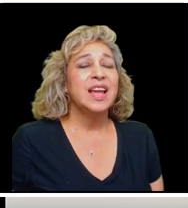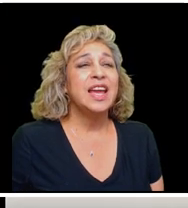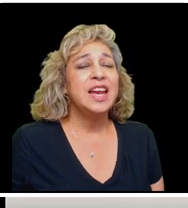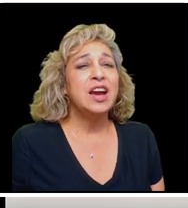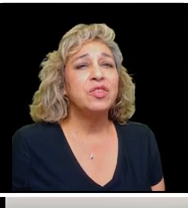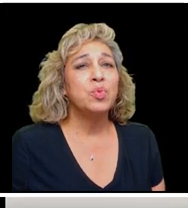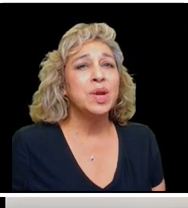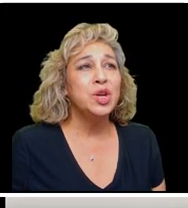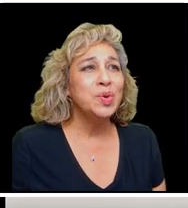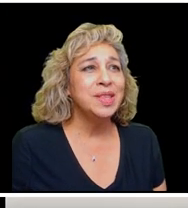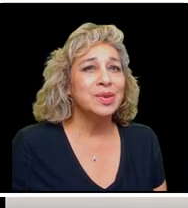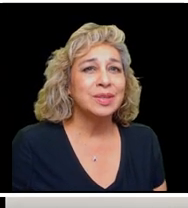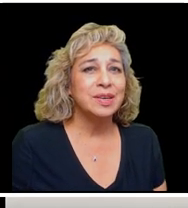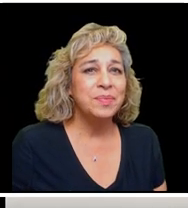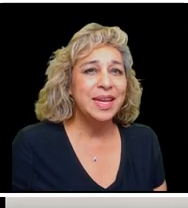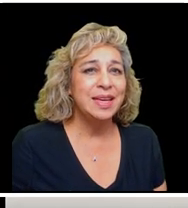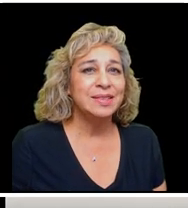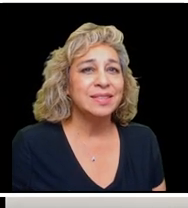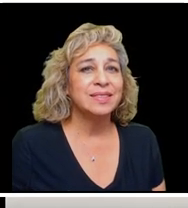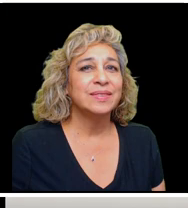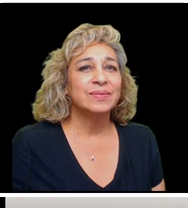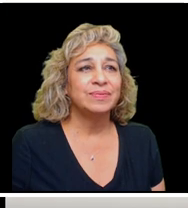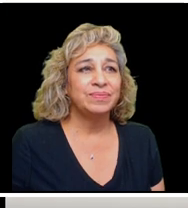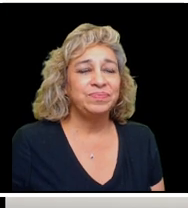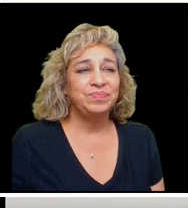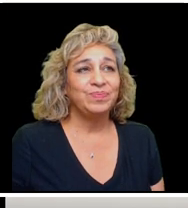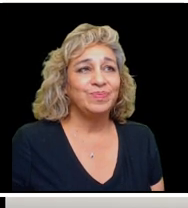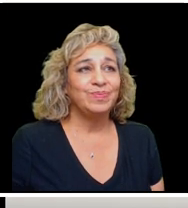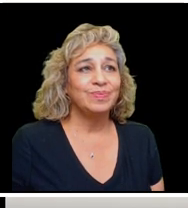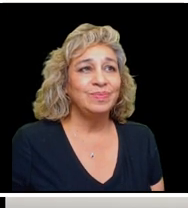now they're renewing those committees